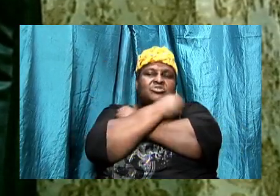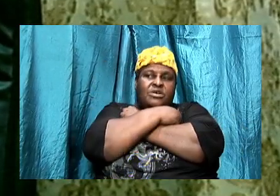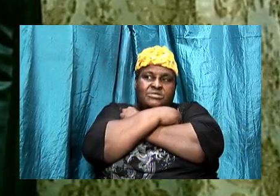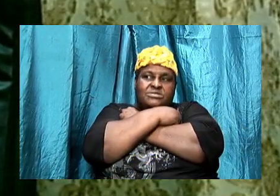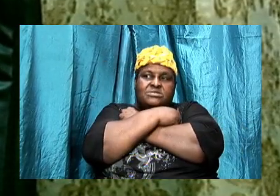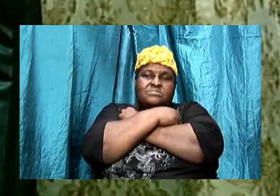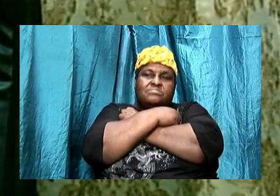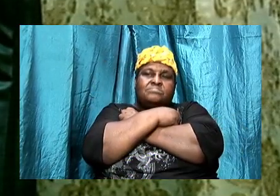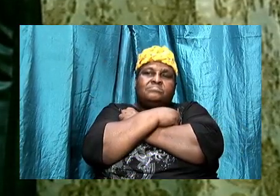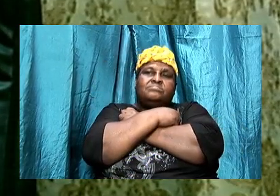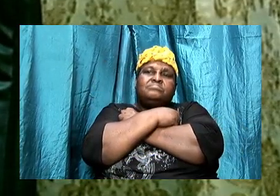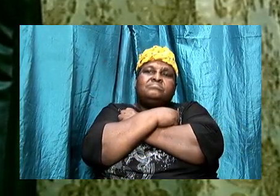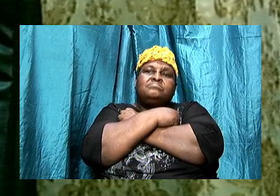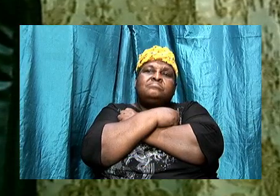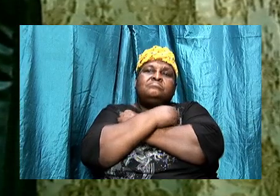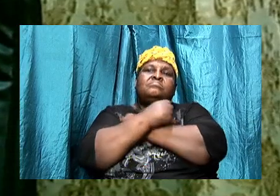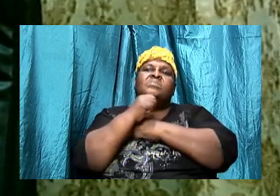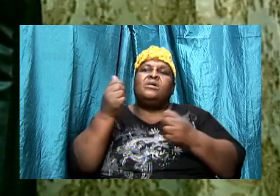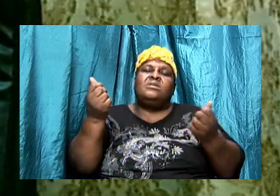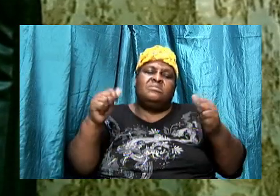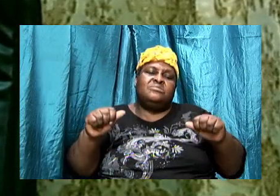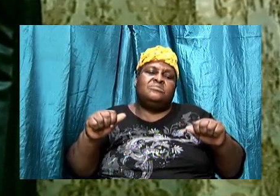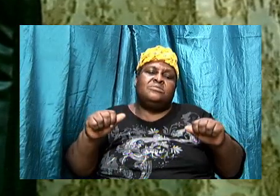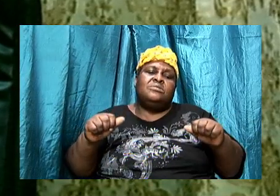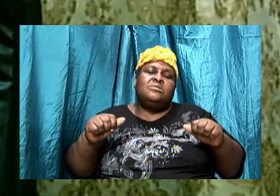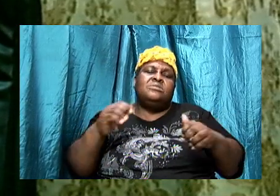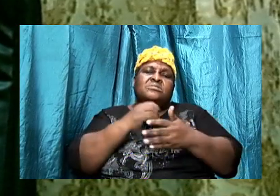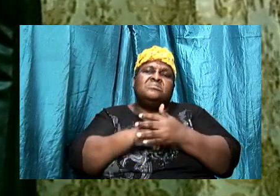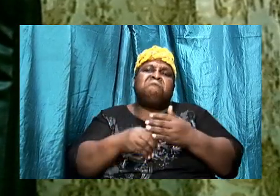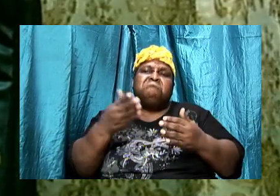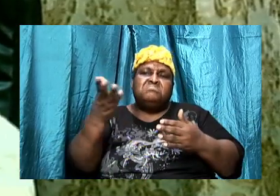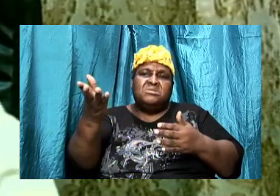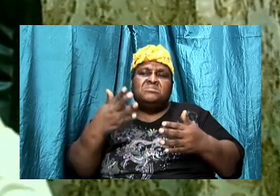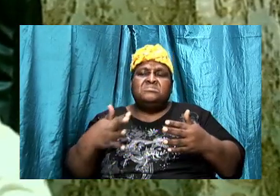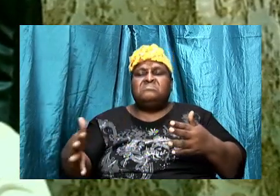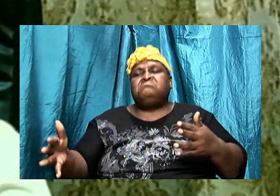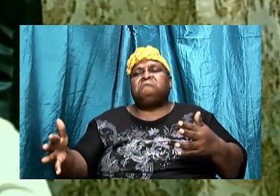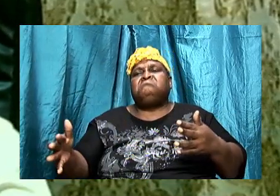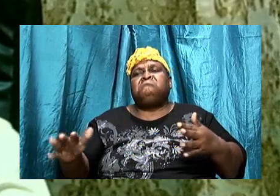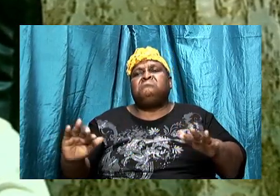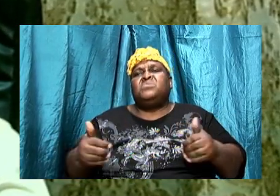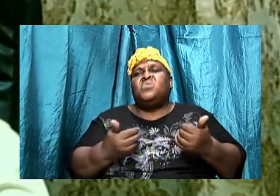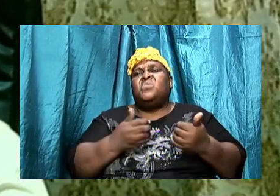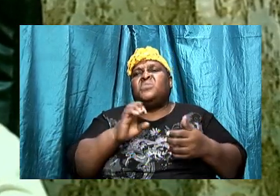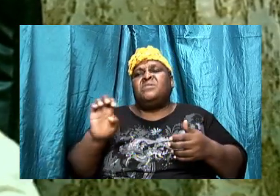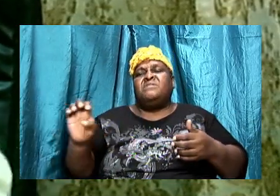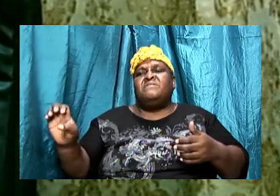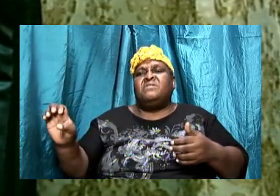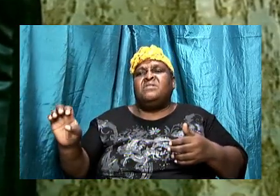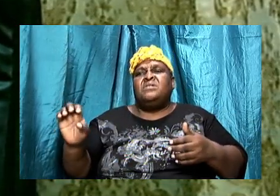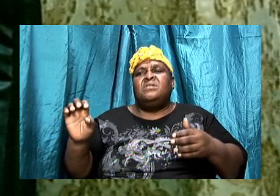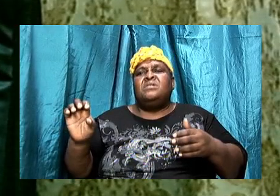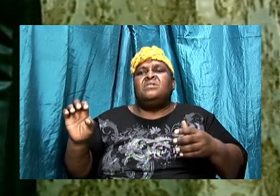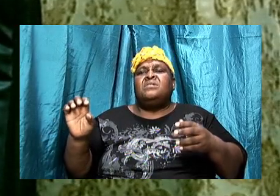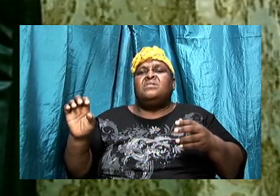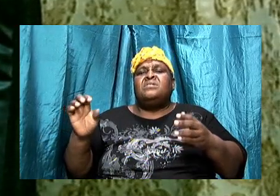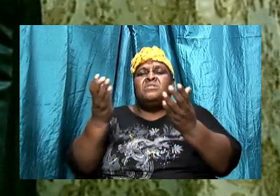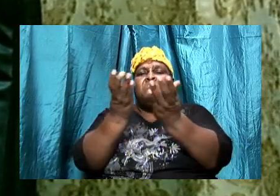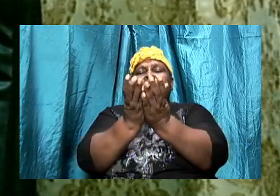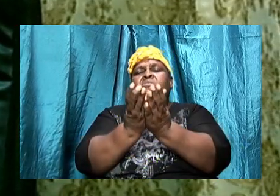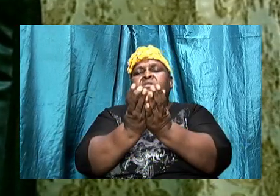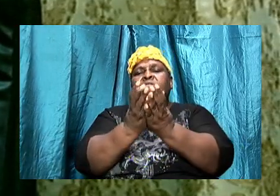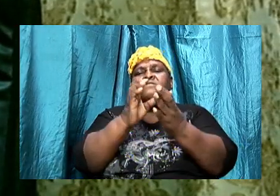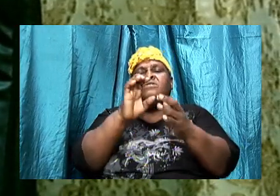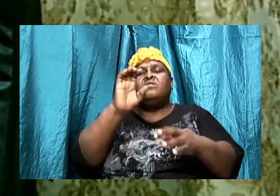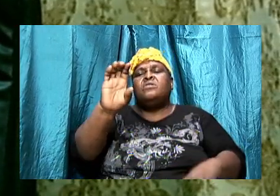of time, we won't be able to get into some of these things. However, the book of Corinthians is a good book, and I